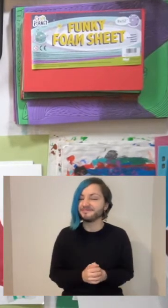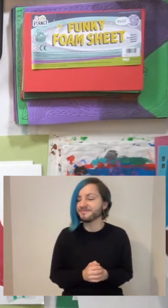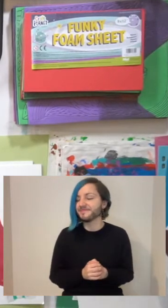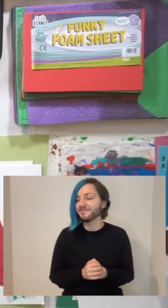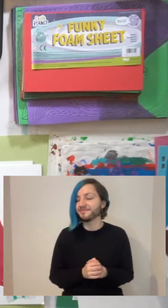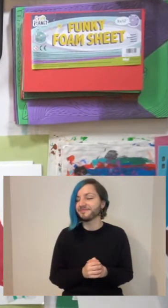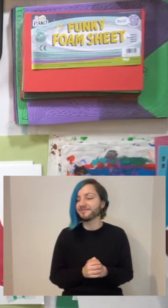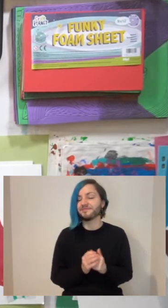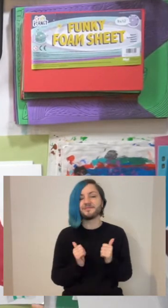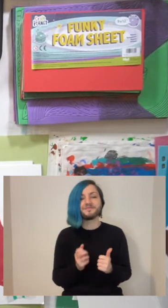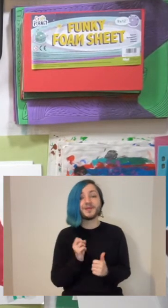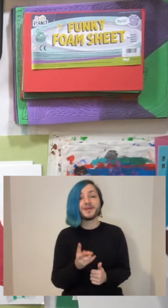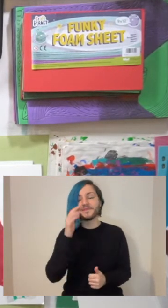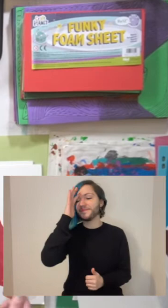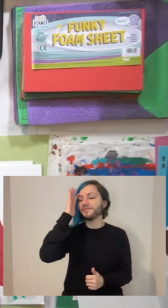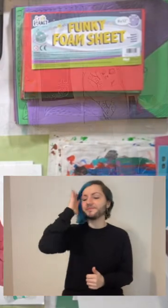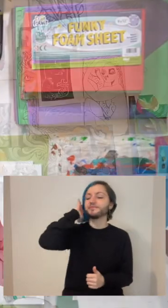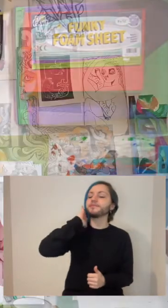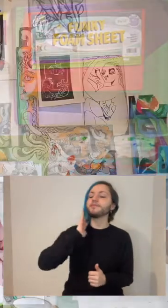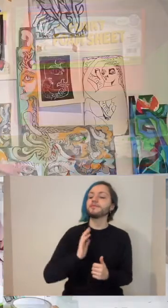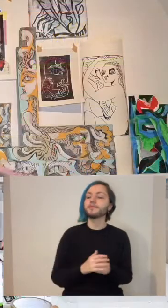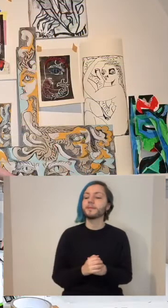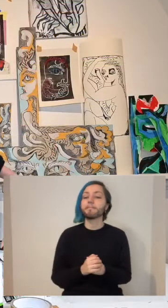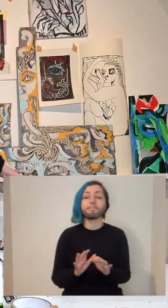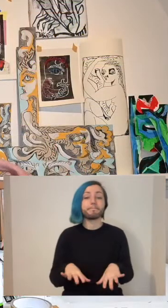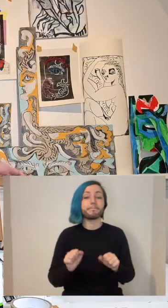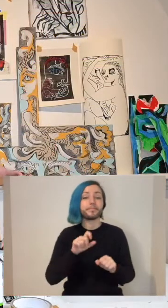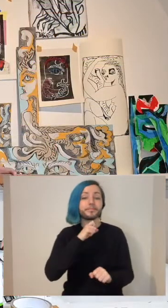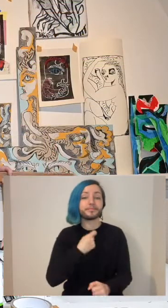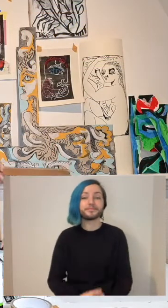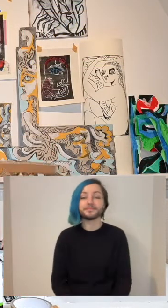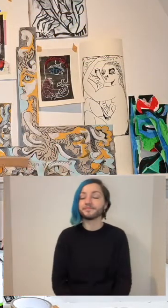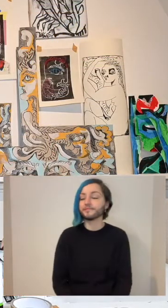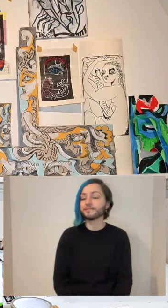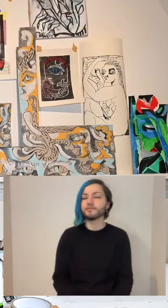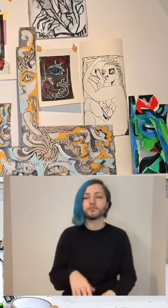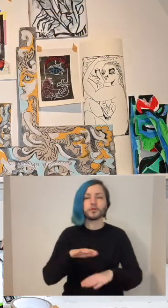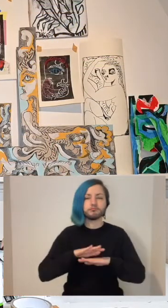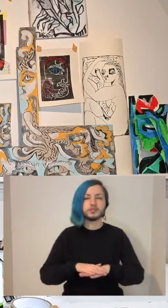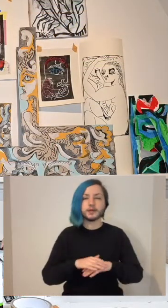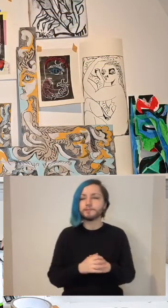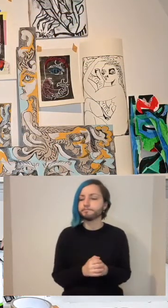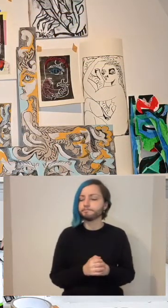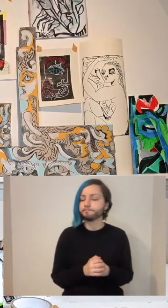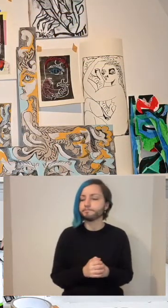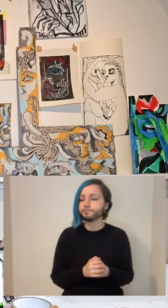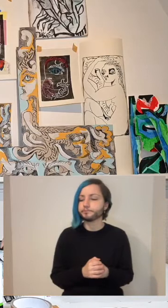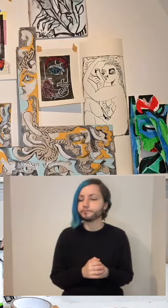happen. Okay, so we're going to get started. I'm gonna sit down for